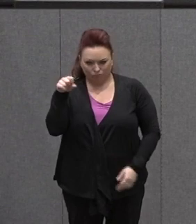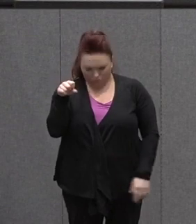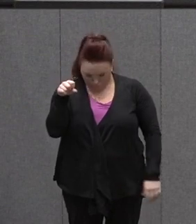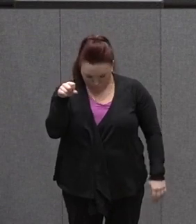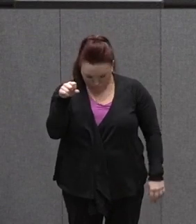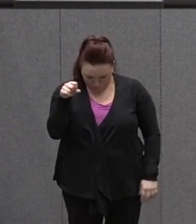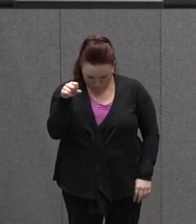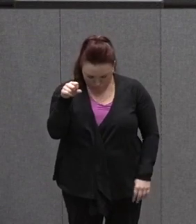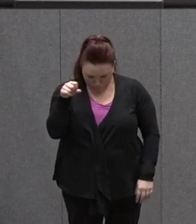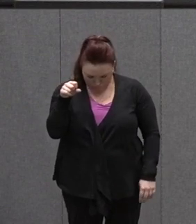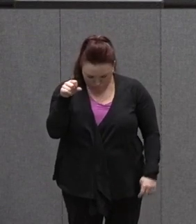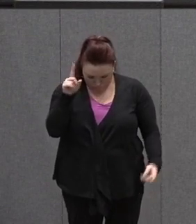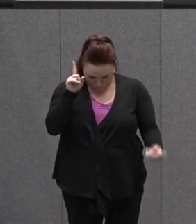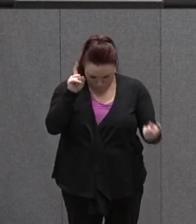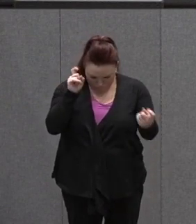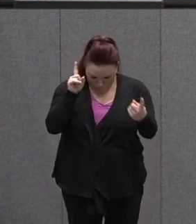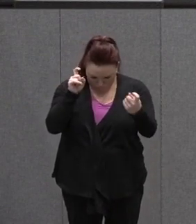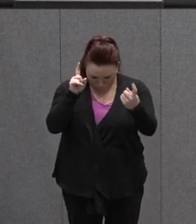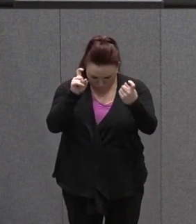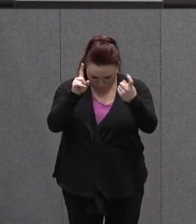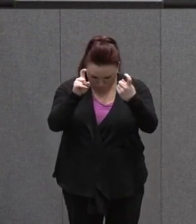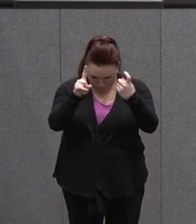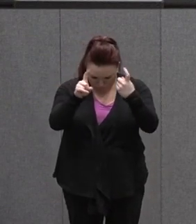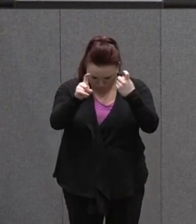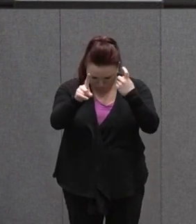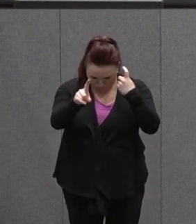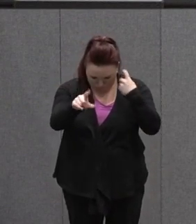not acknowledging each other.